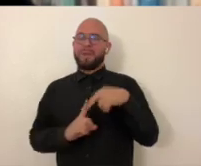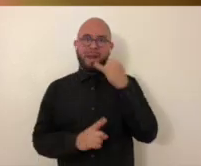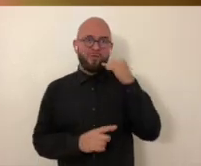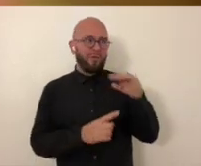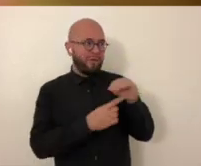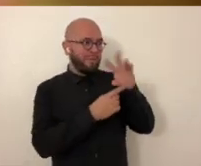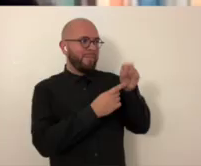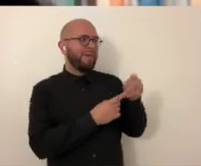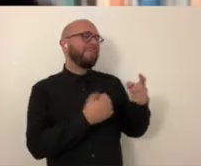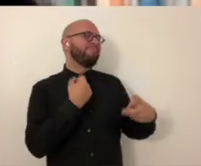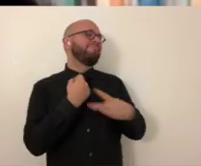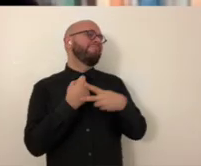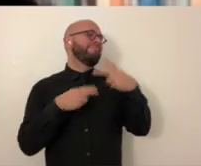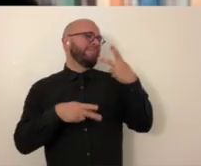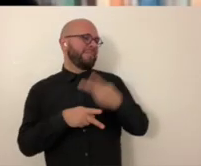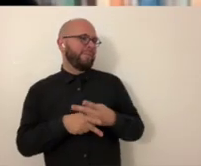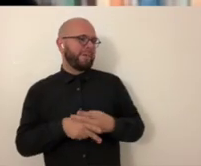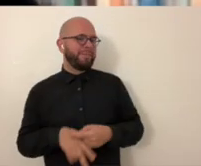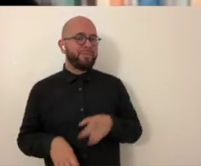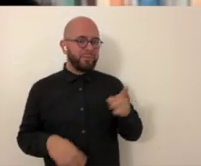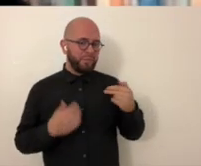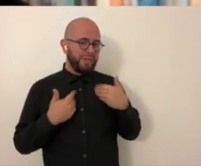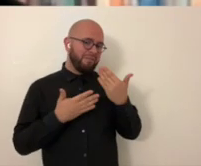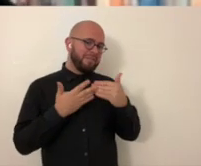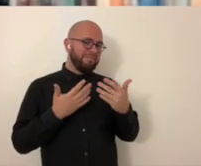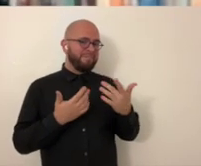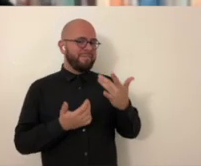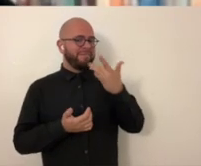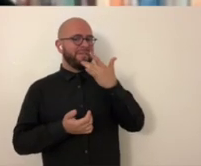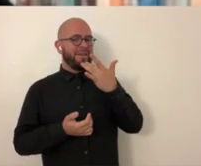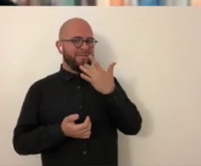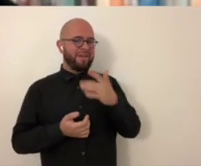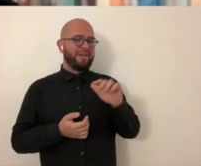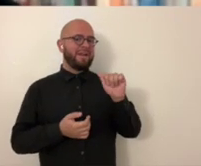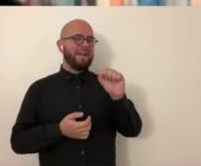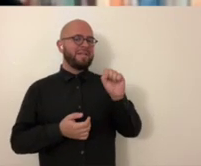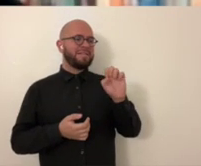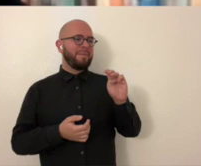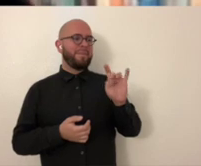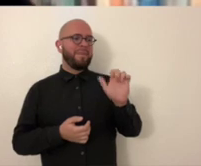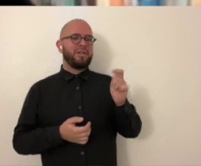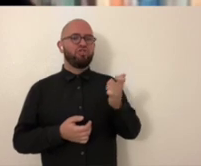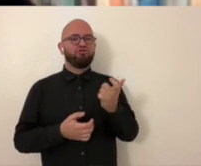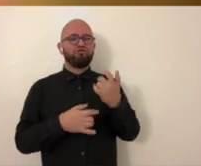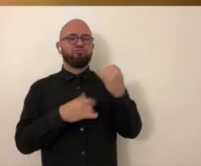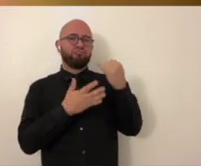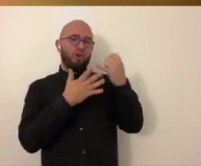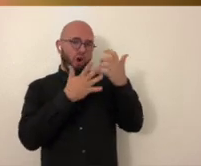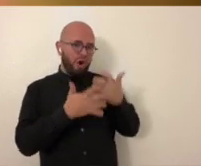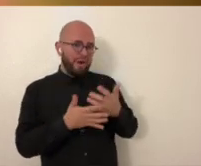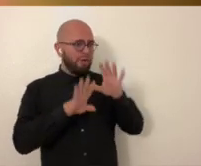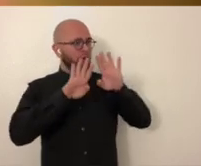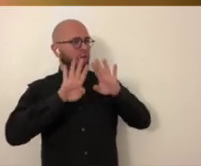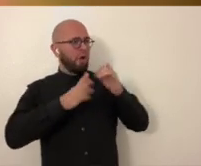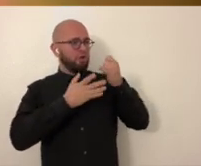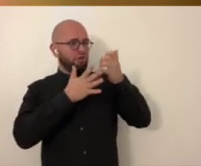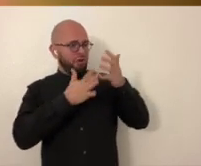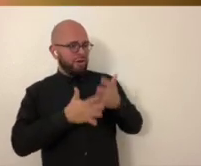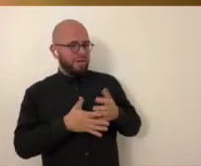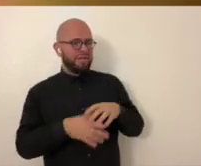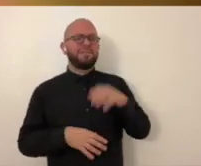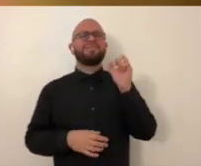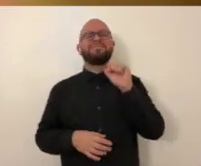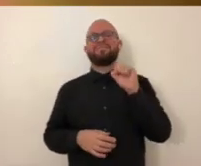like. Oh Do you have some favorite collage artists or assemblage artists? boy. Definitely.